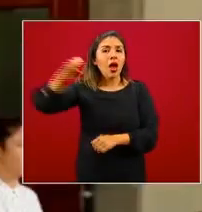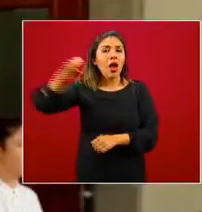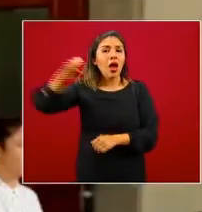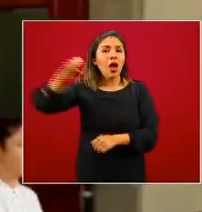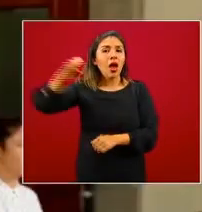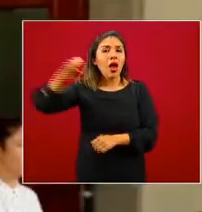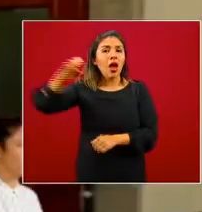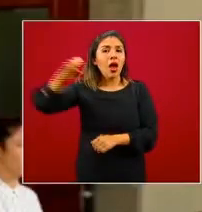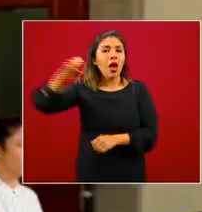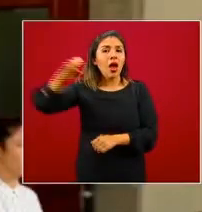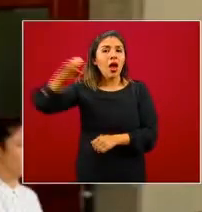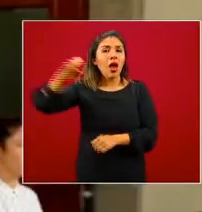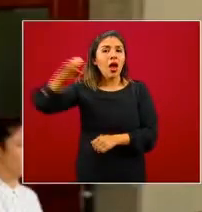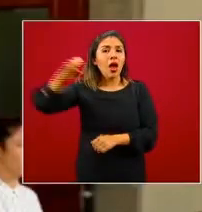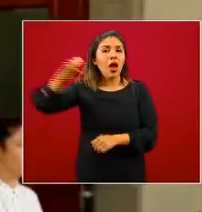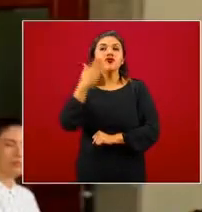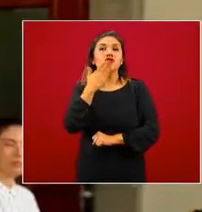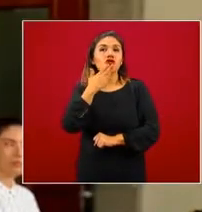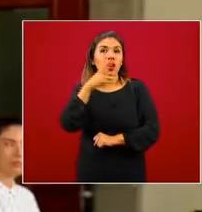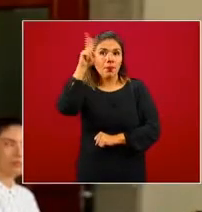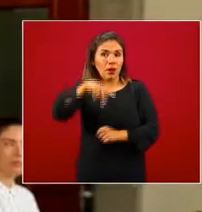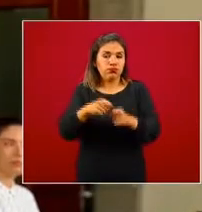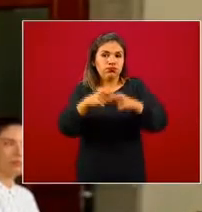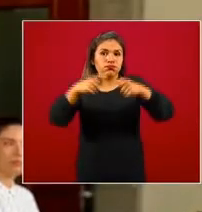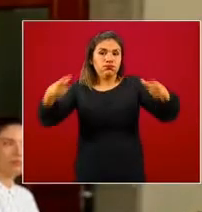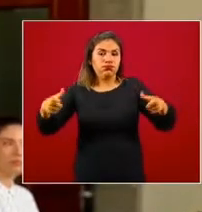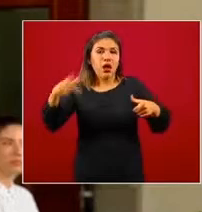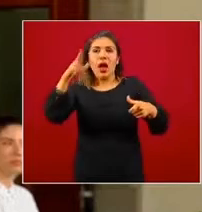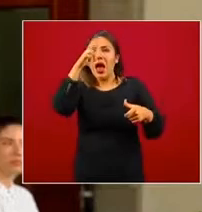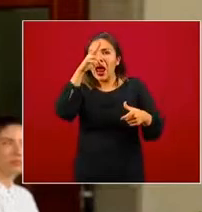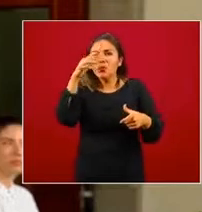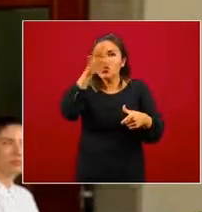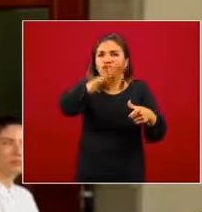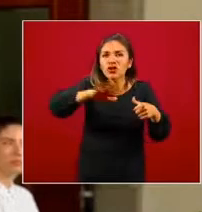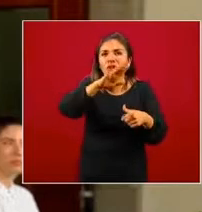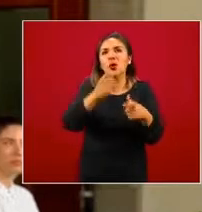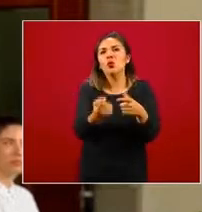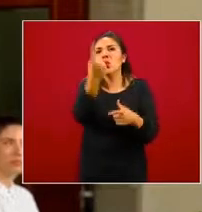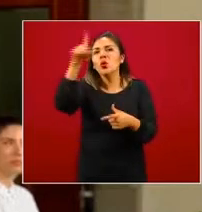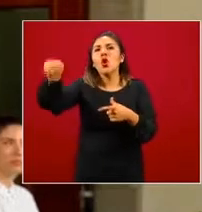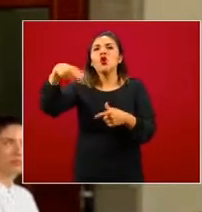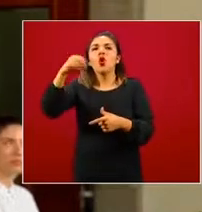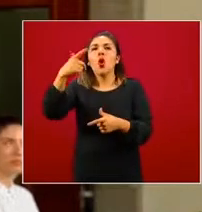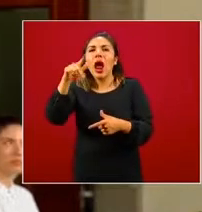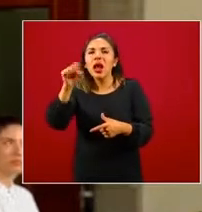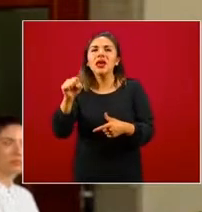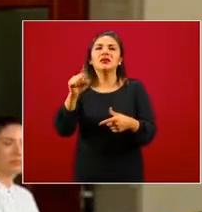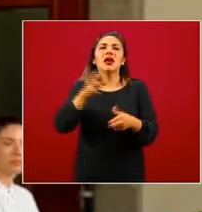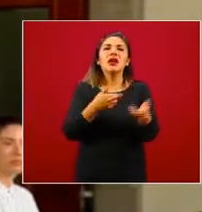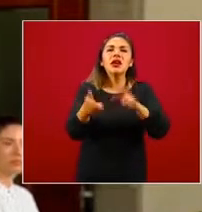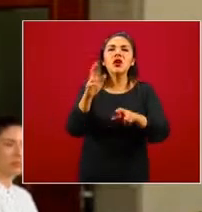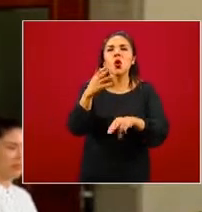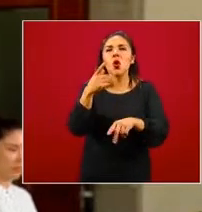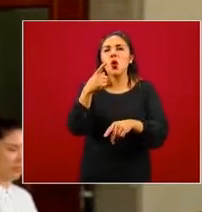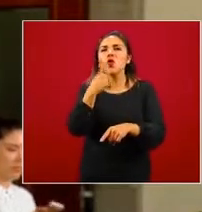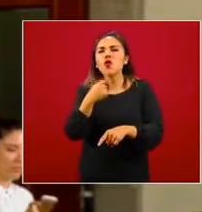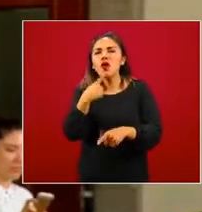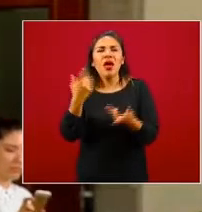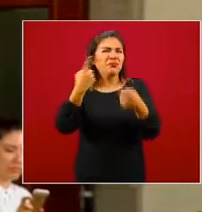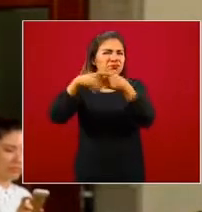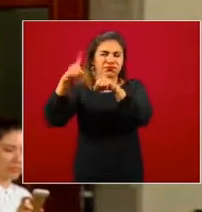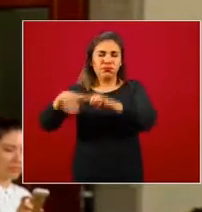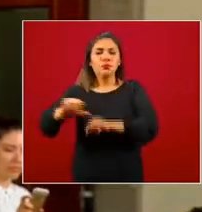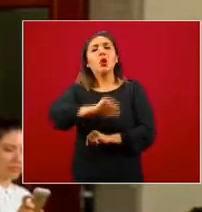report what the epicurves are in each of those states? I know it's hard because we have Hermosillo, because